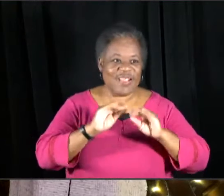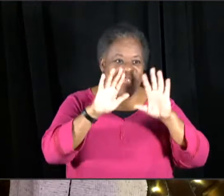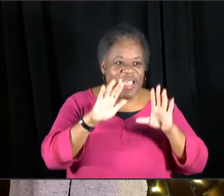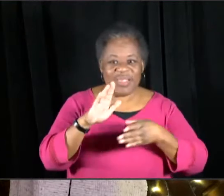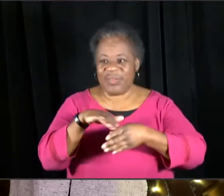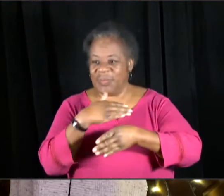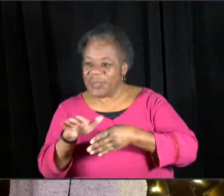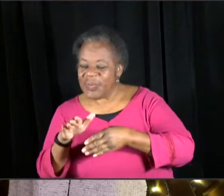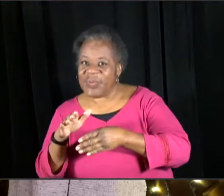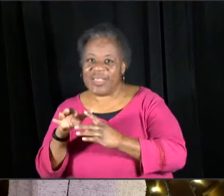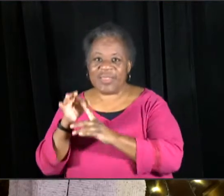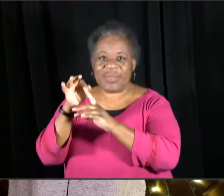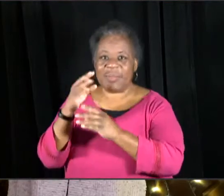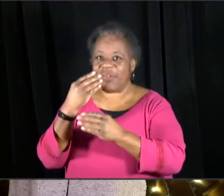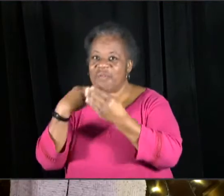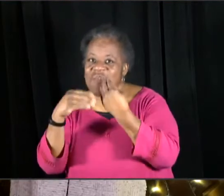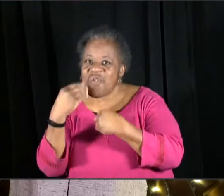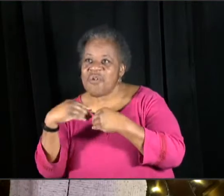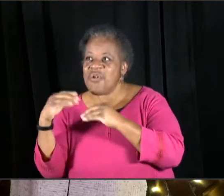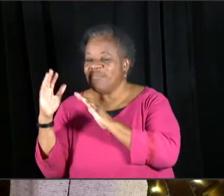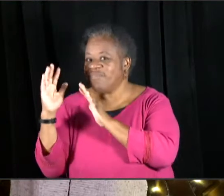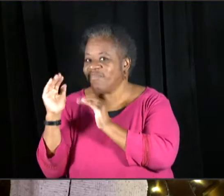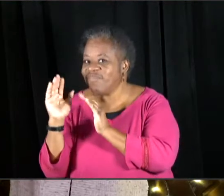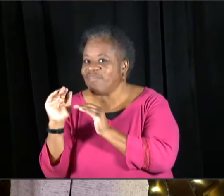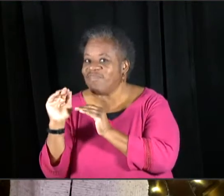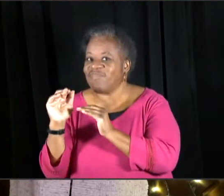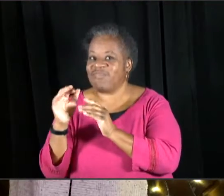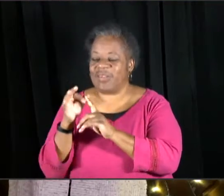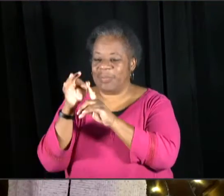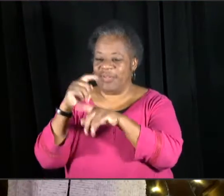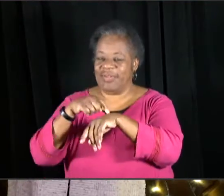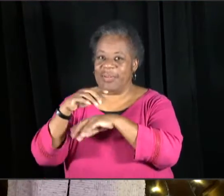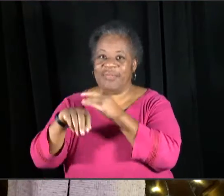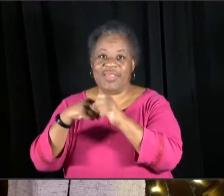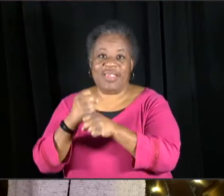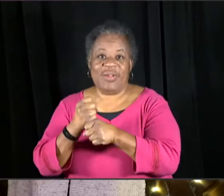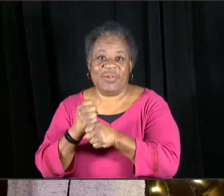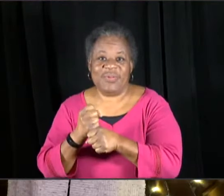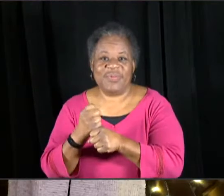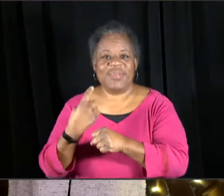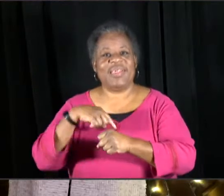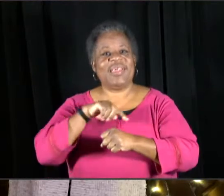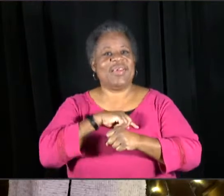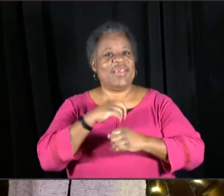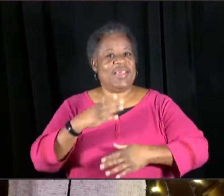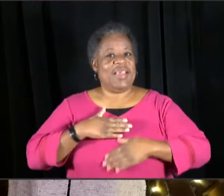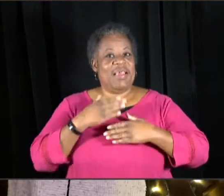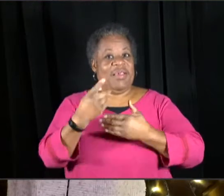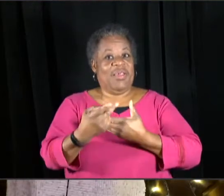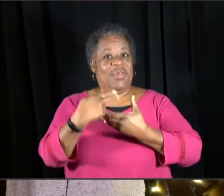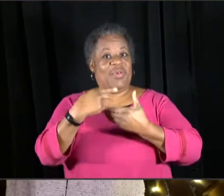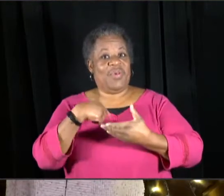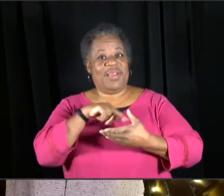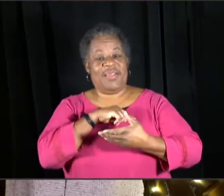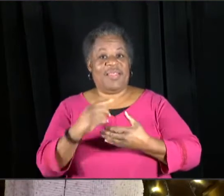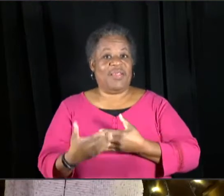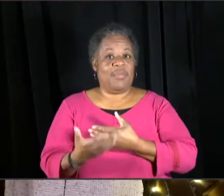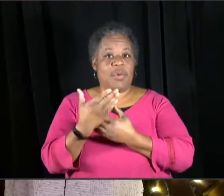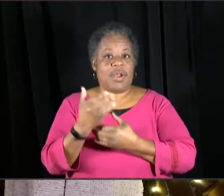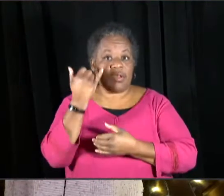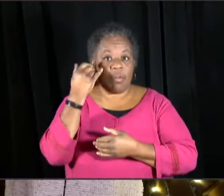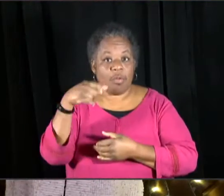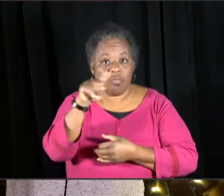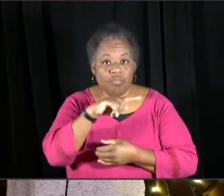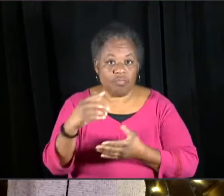and the expectancy make this a real special time of year. We're really glad you're tuning in with us. And if you're new with